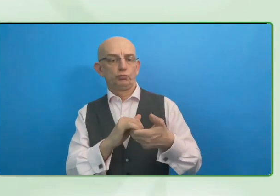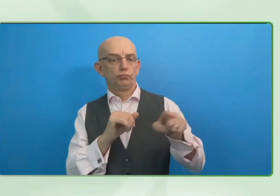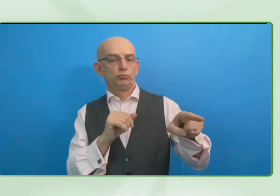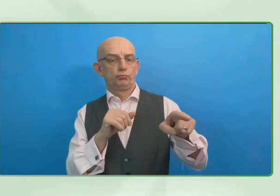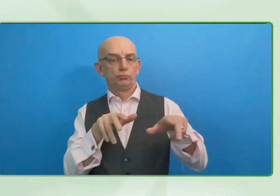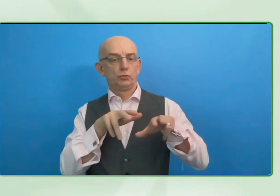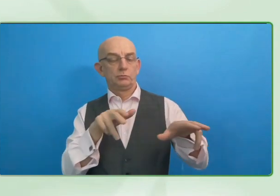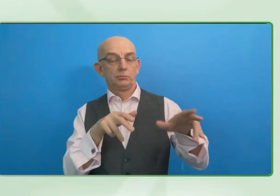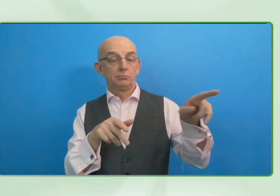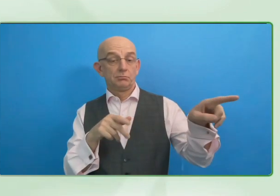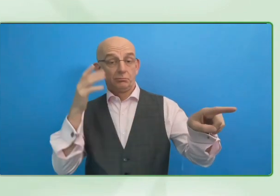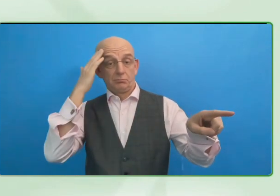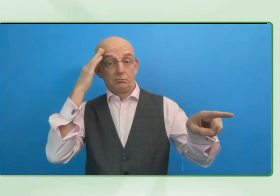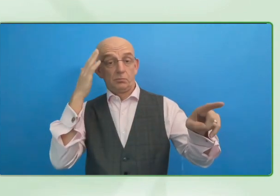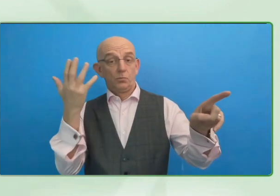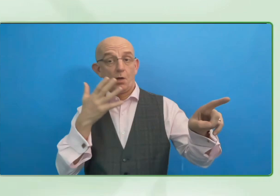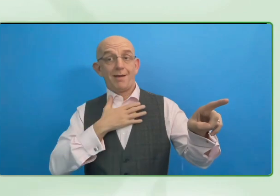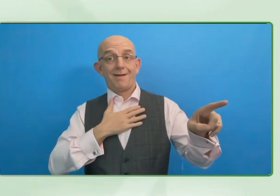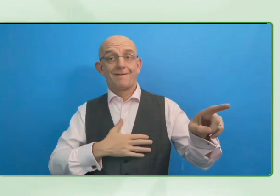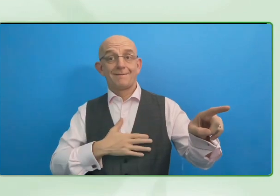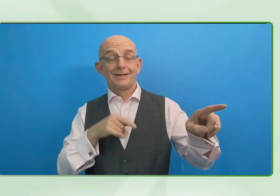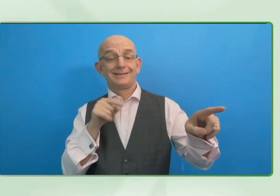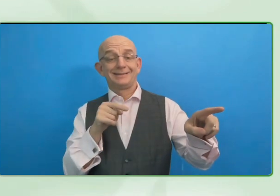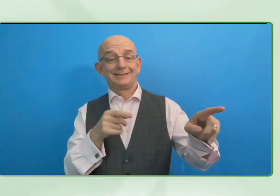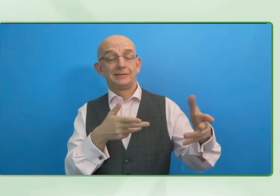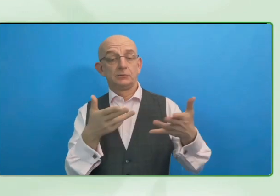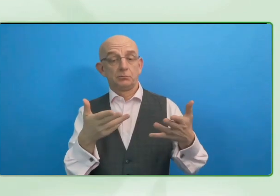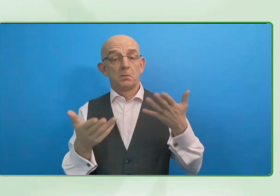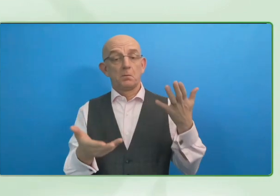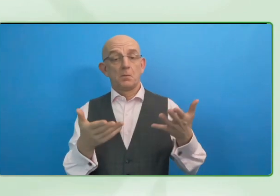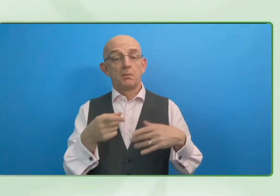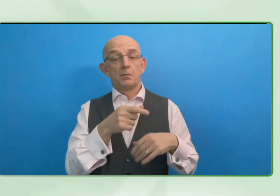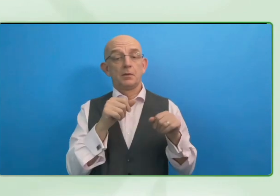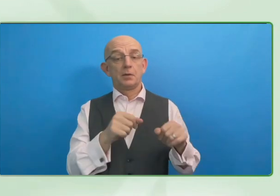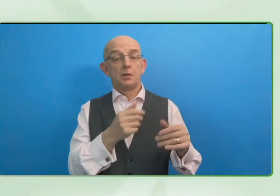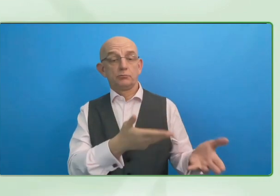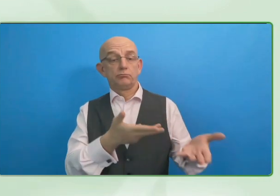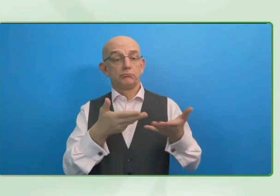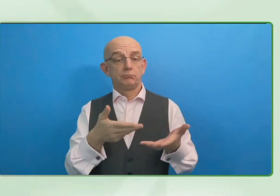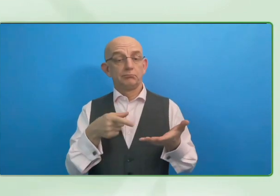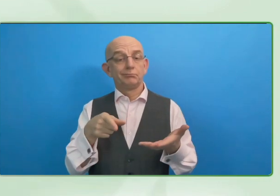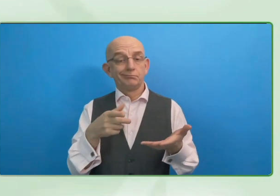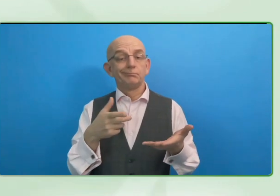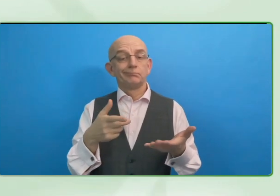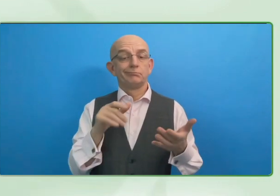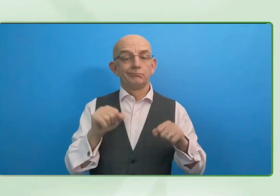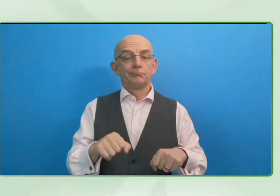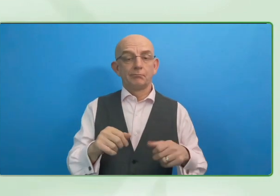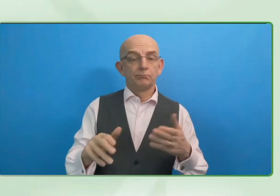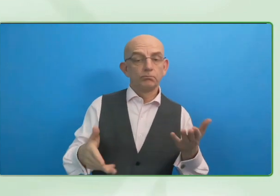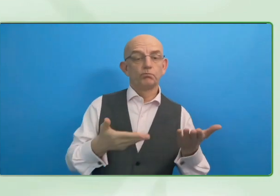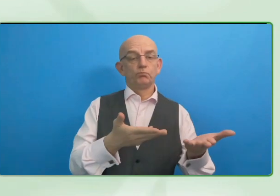need to provide, or what service they are able to provide, not need, but are able to provide at the time, and what are the specifics of